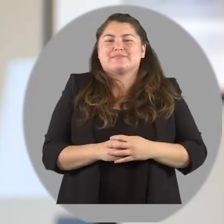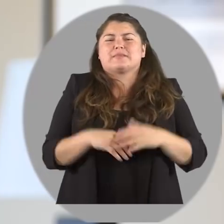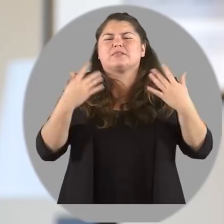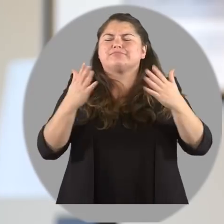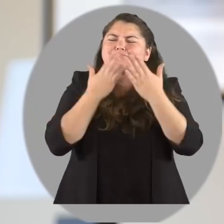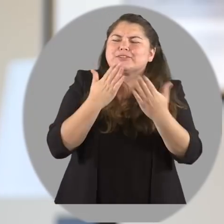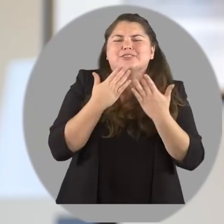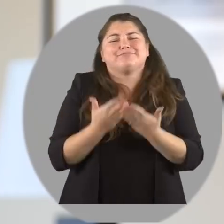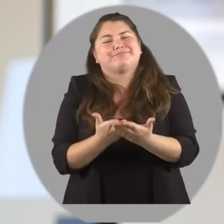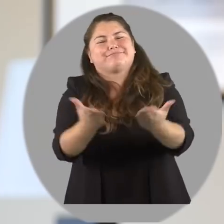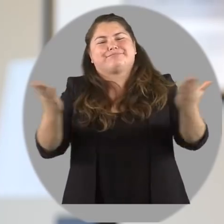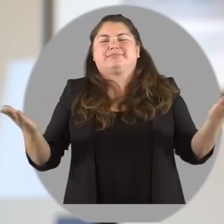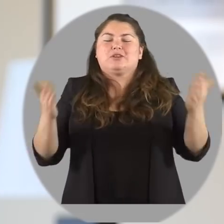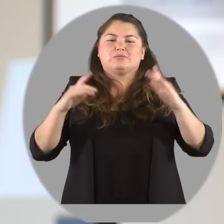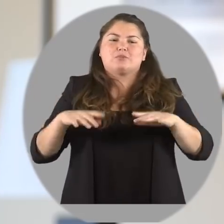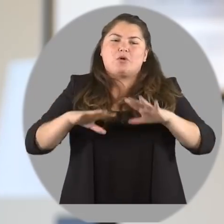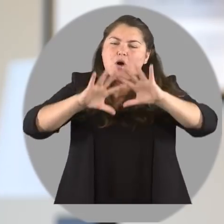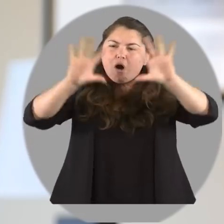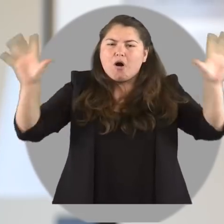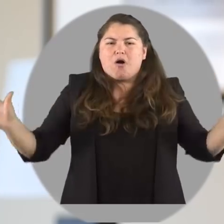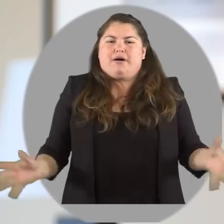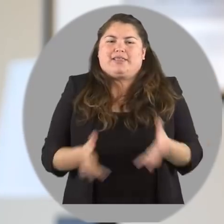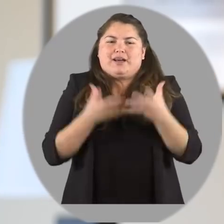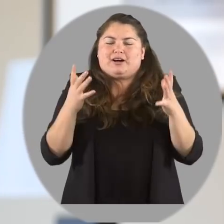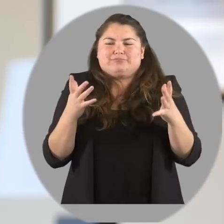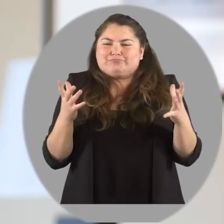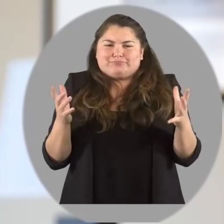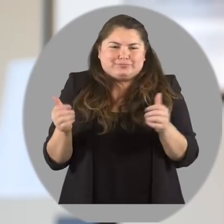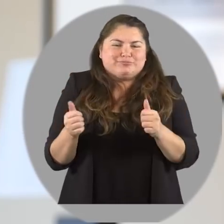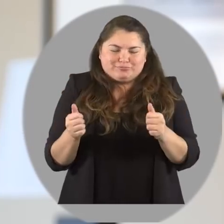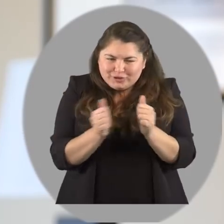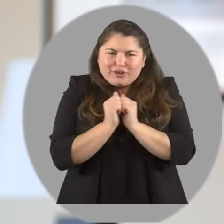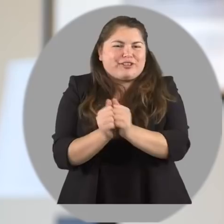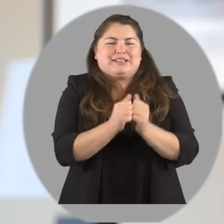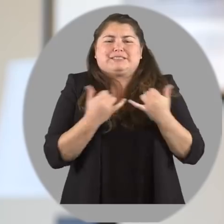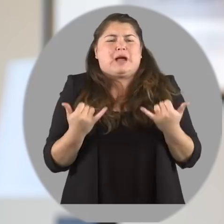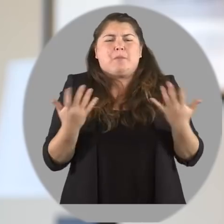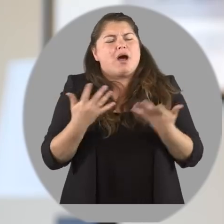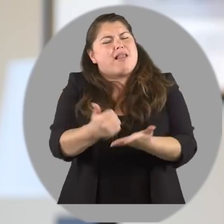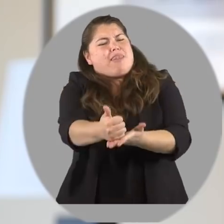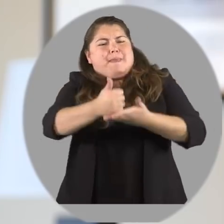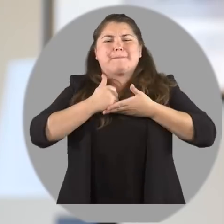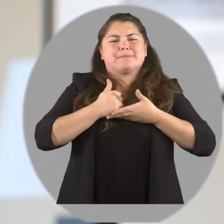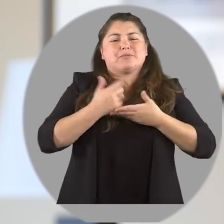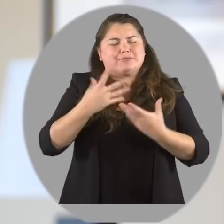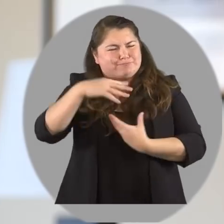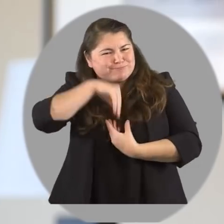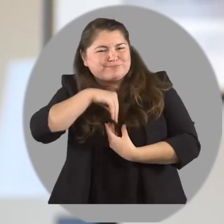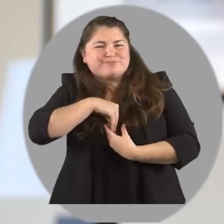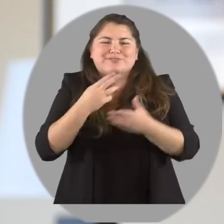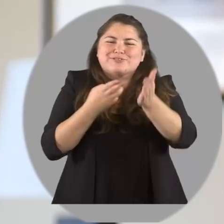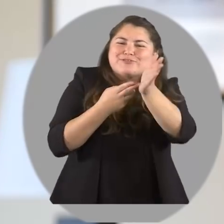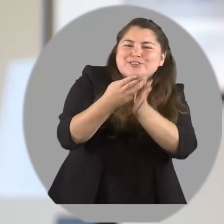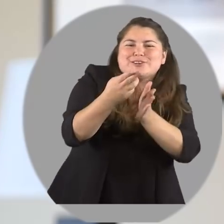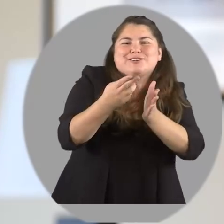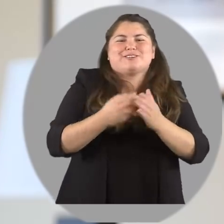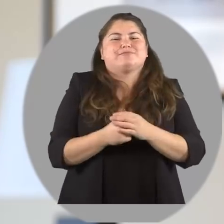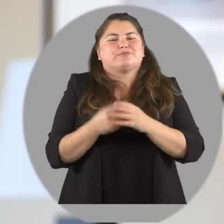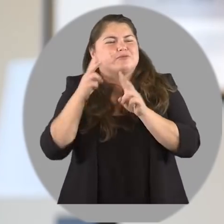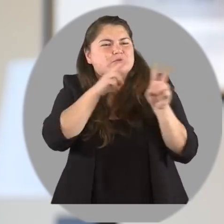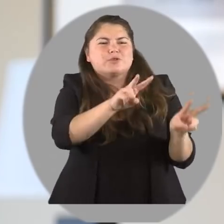thank you for bringing us all together here. Help us to feel